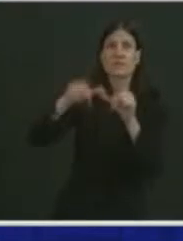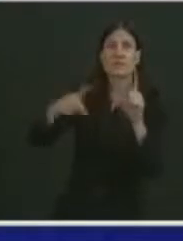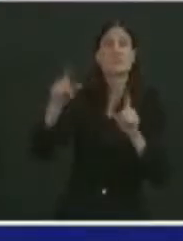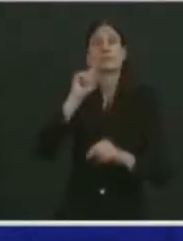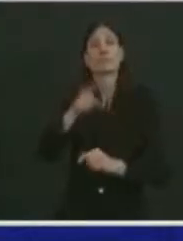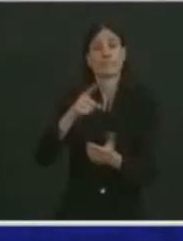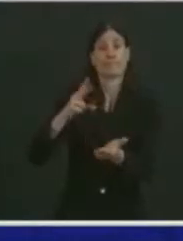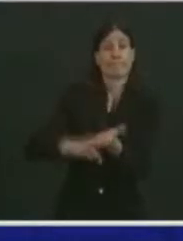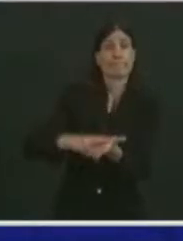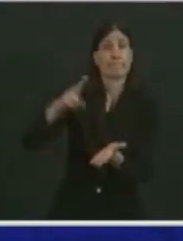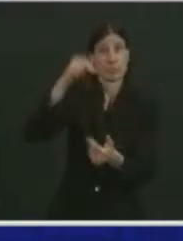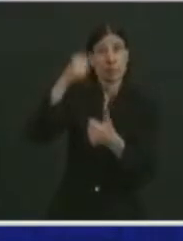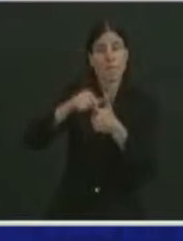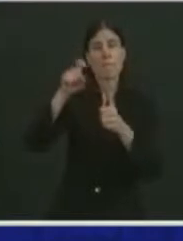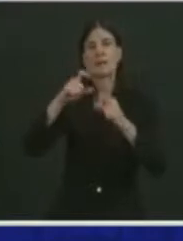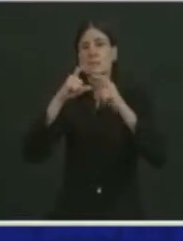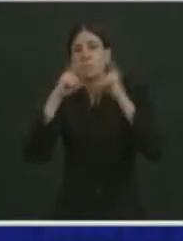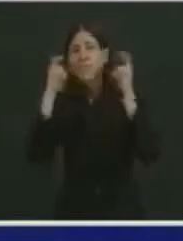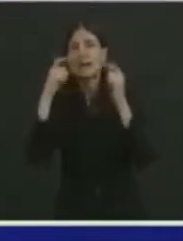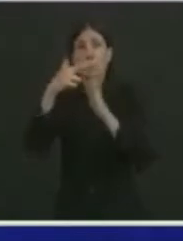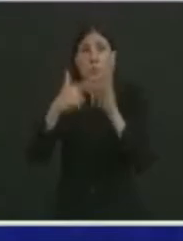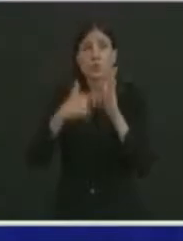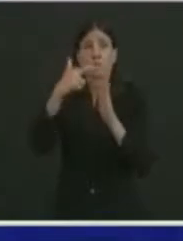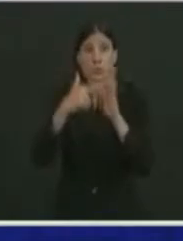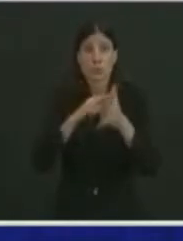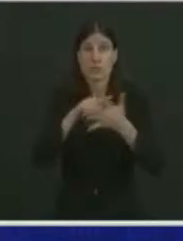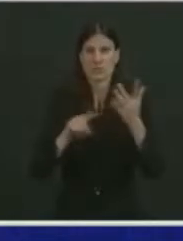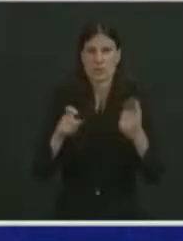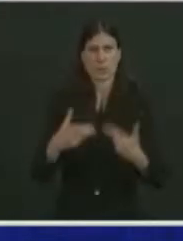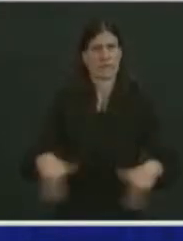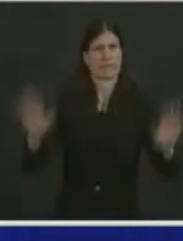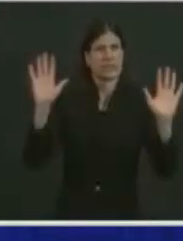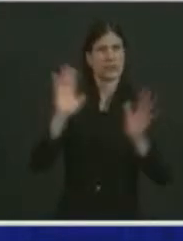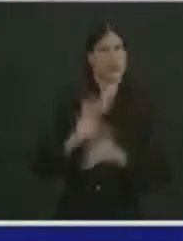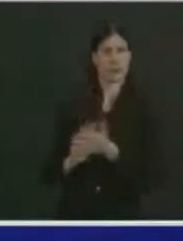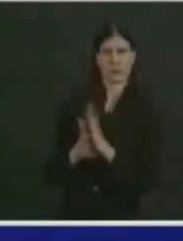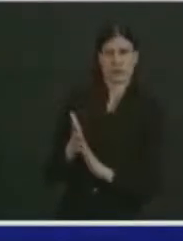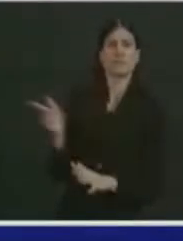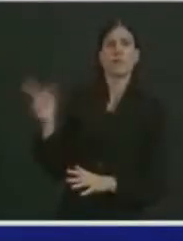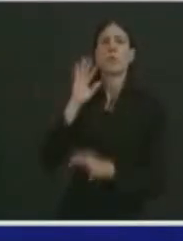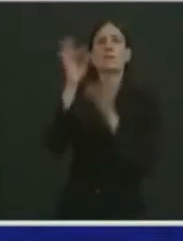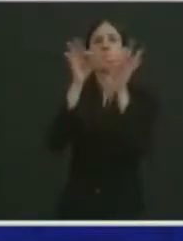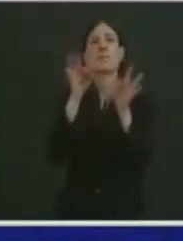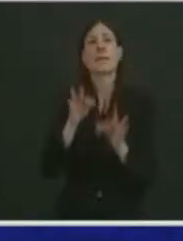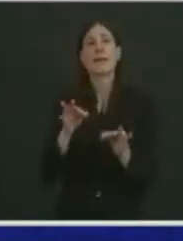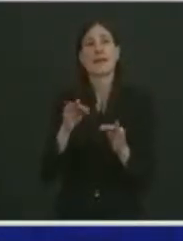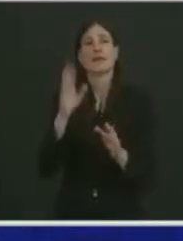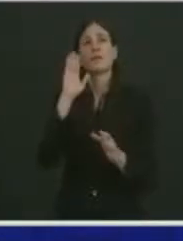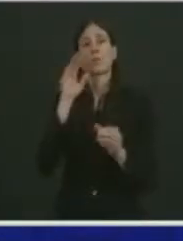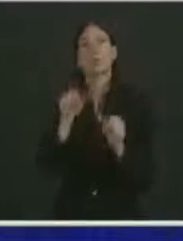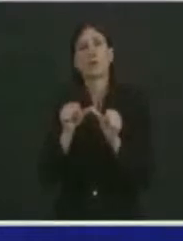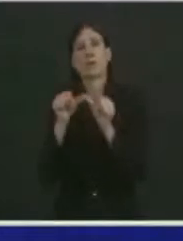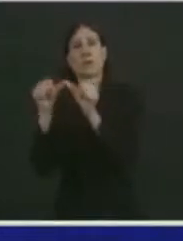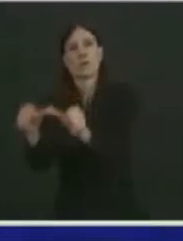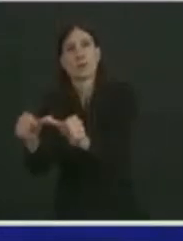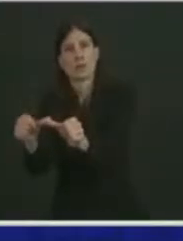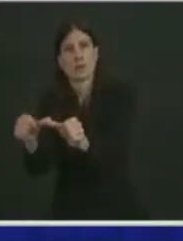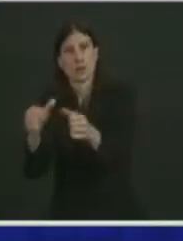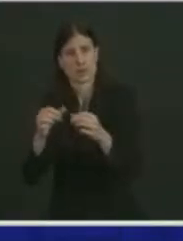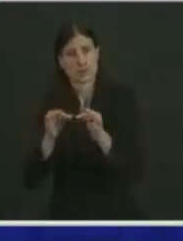minute to tick through a few executive orders to let you know which ones